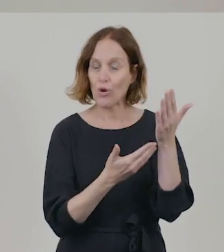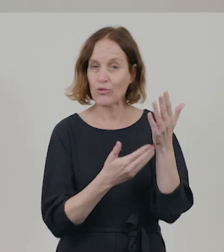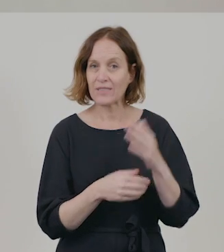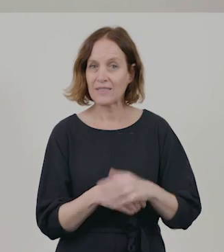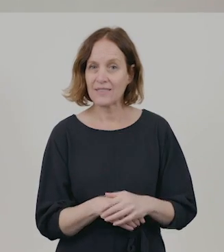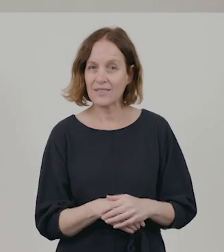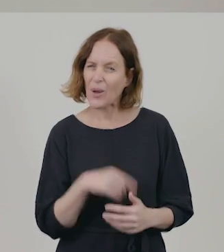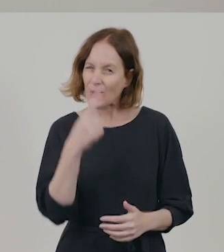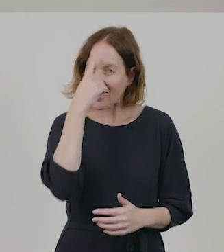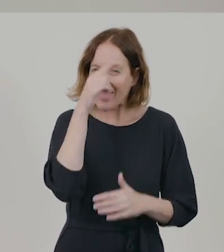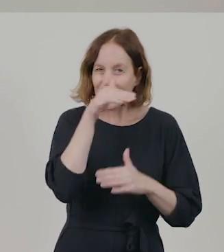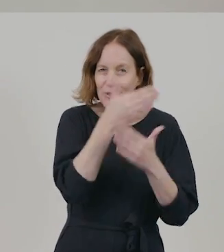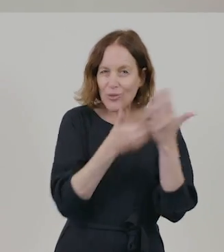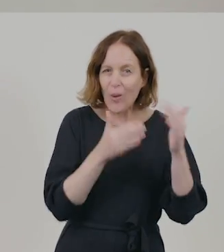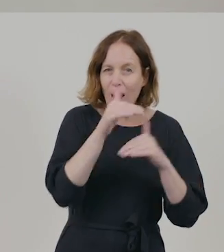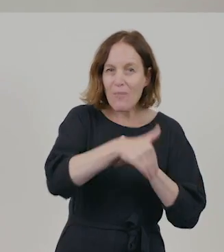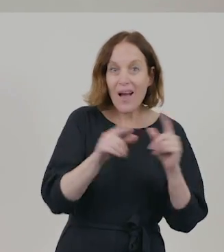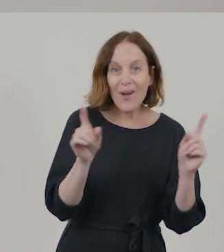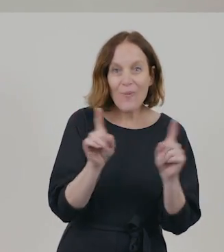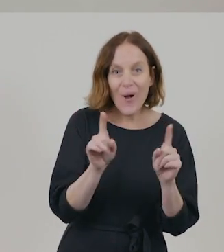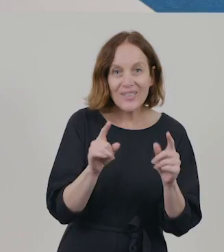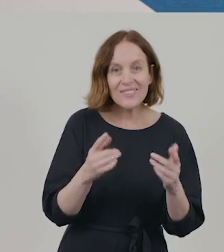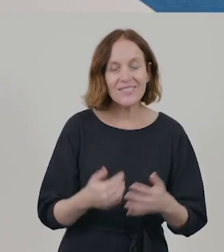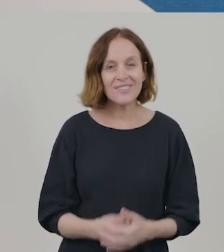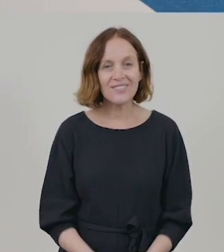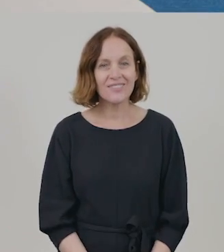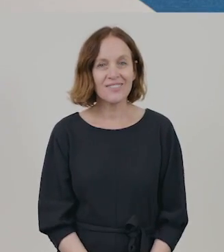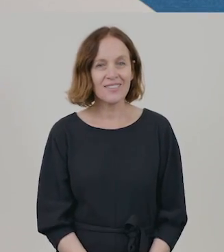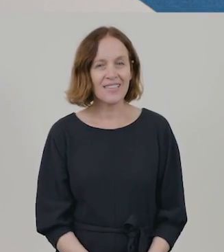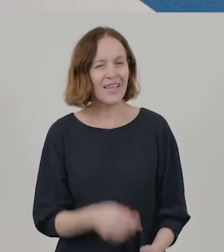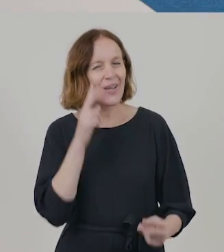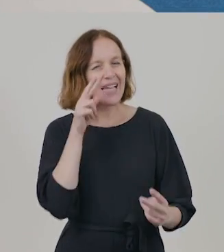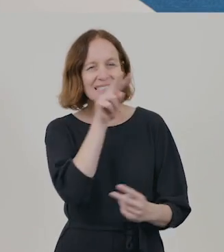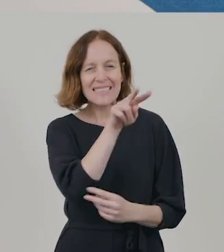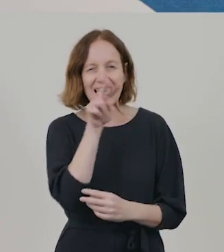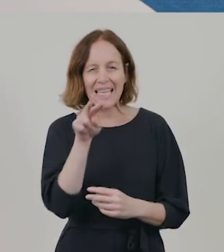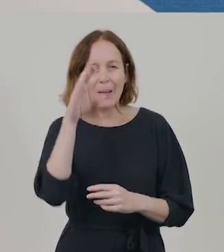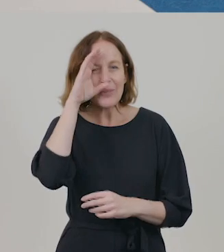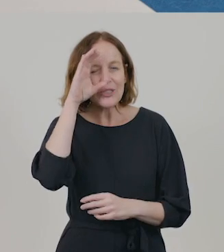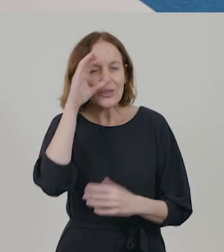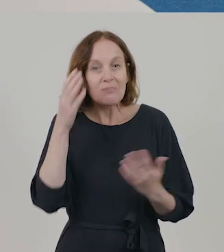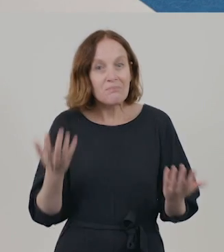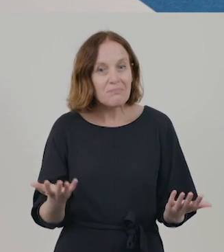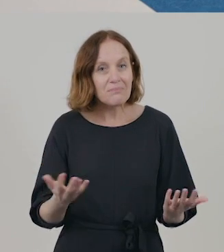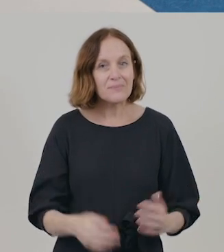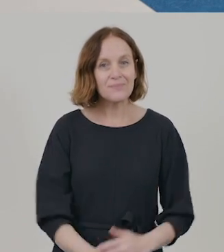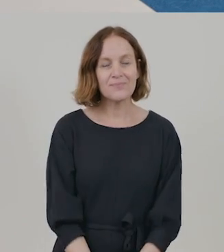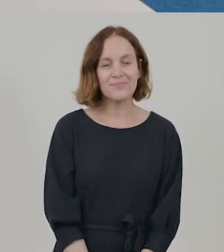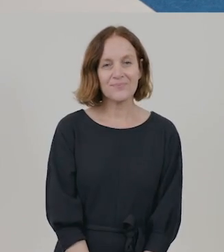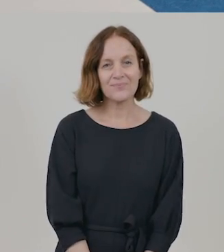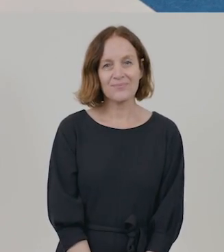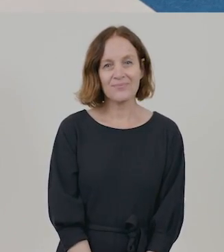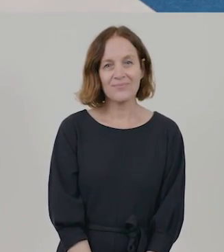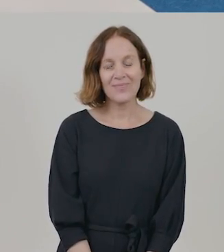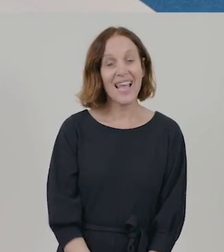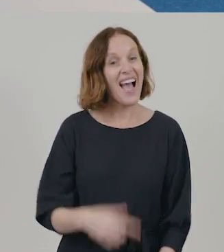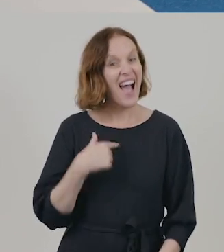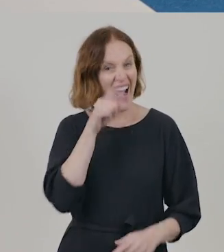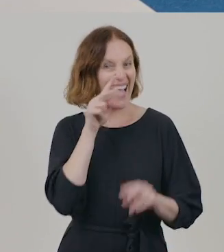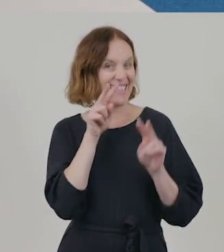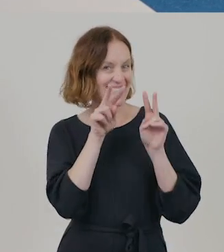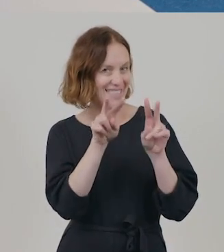event in the story that reminds us of something that has happened to us. Before we start, let's